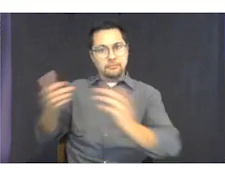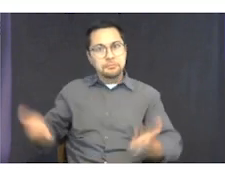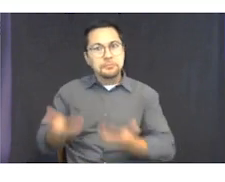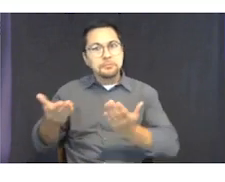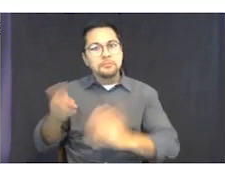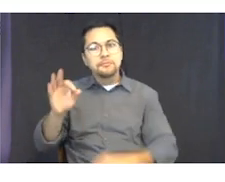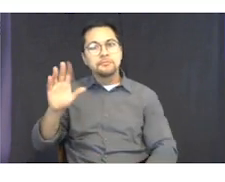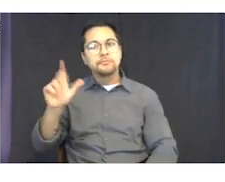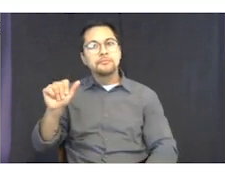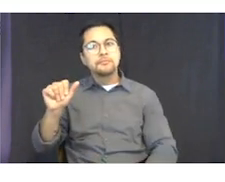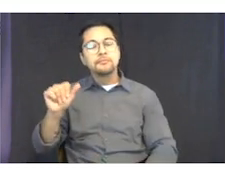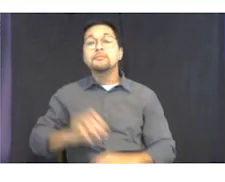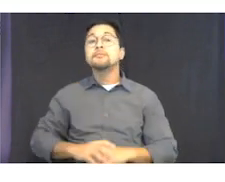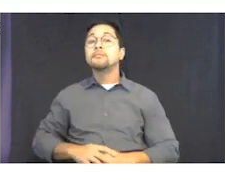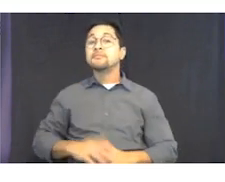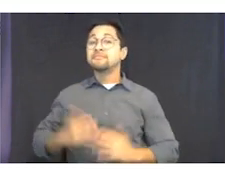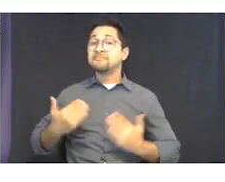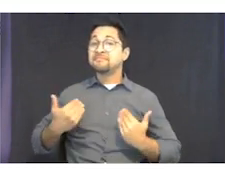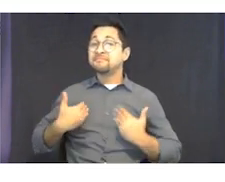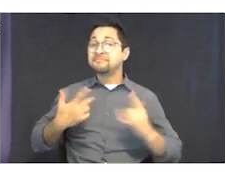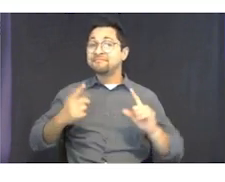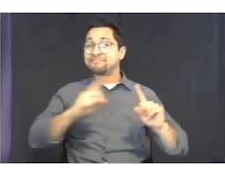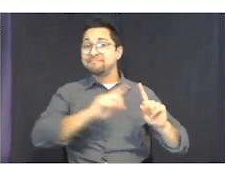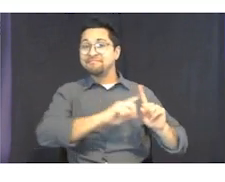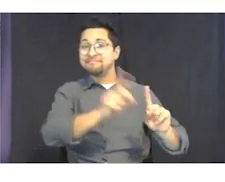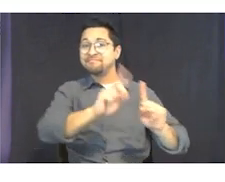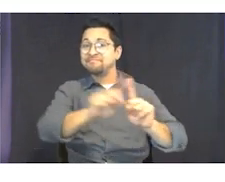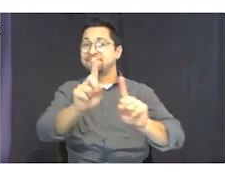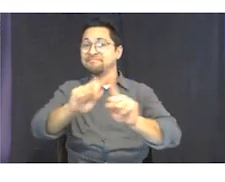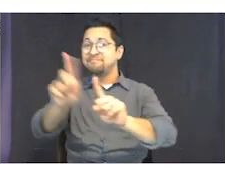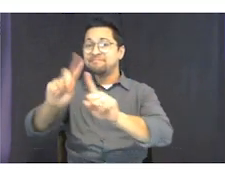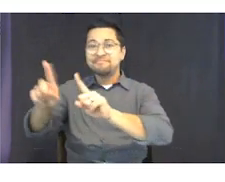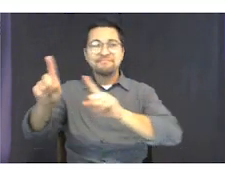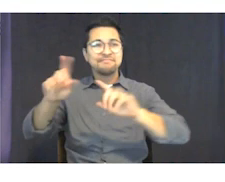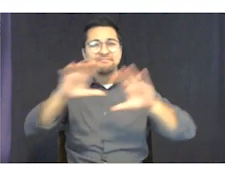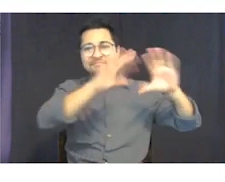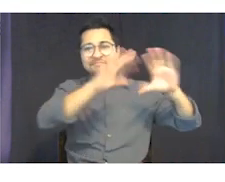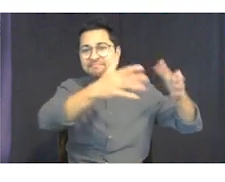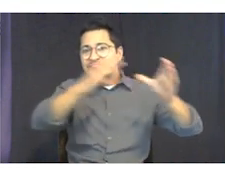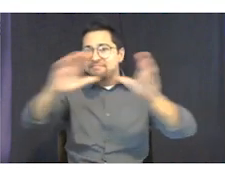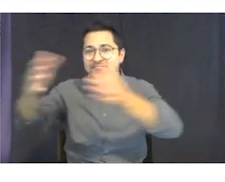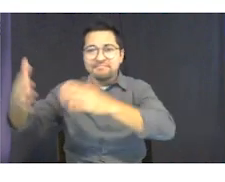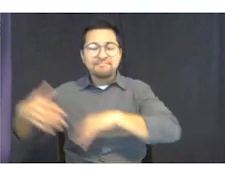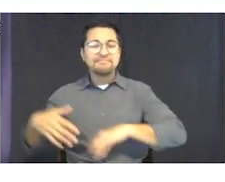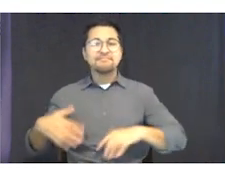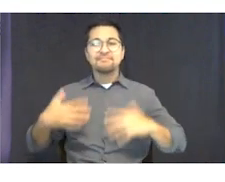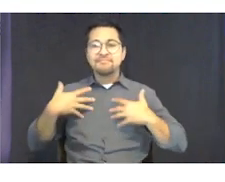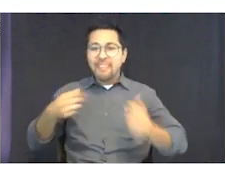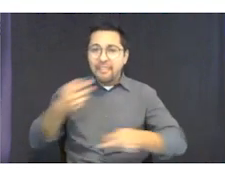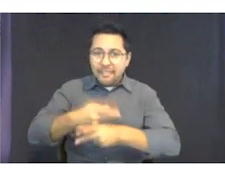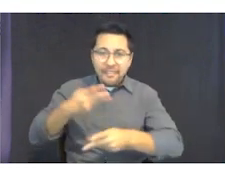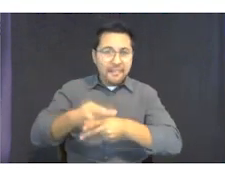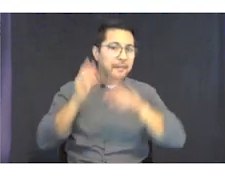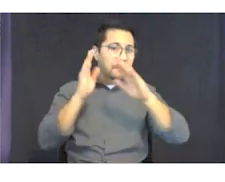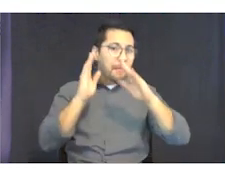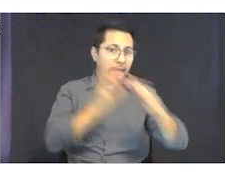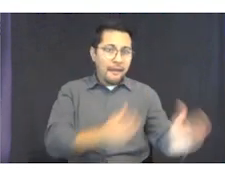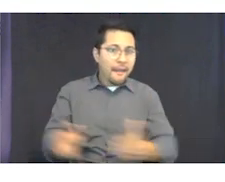Florida, we have many different entities, managing entities, healthcare